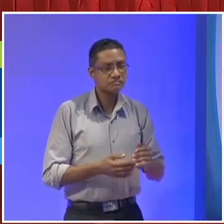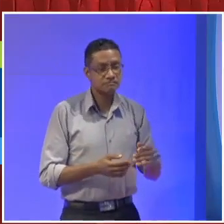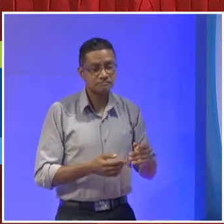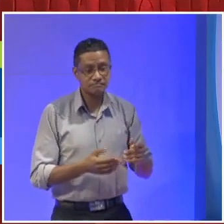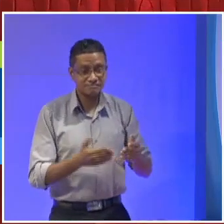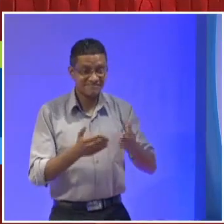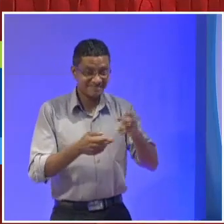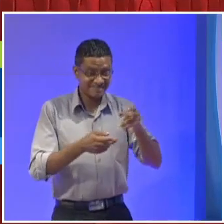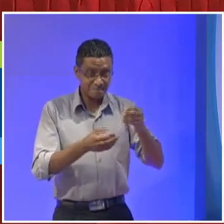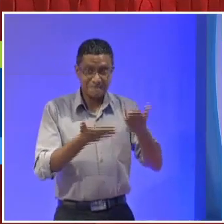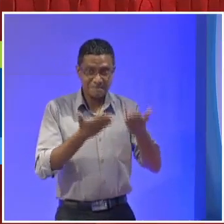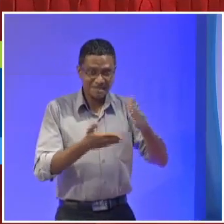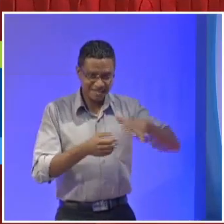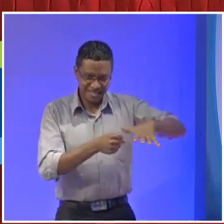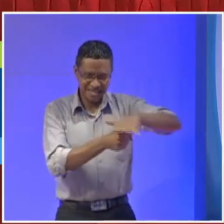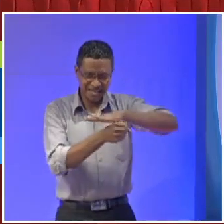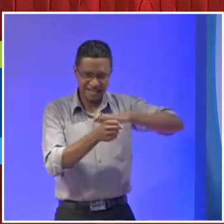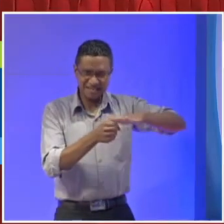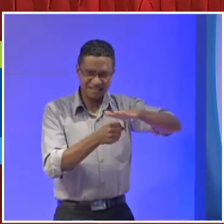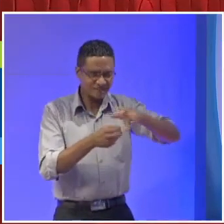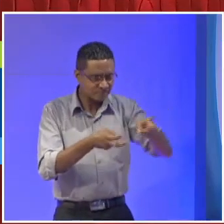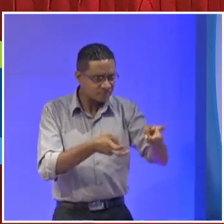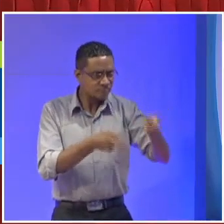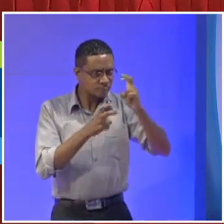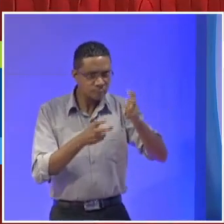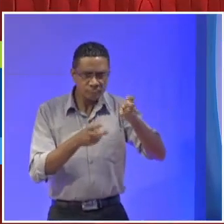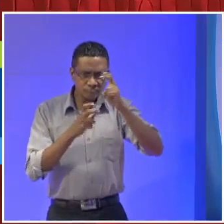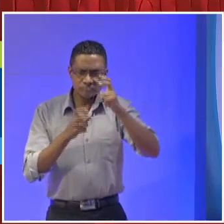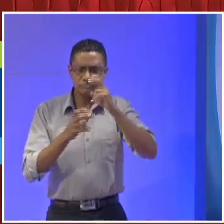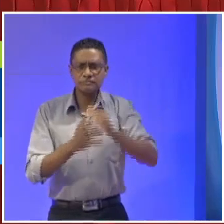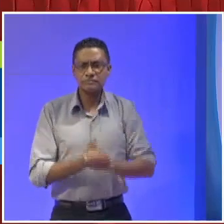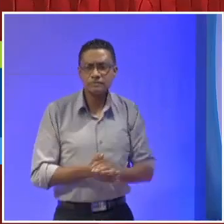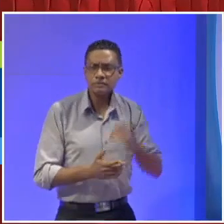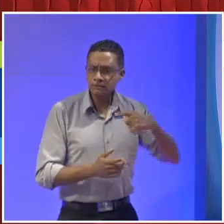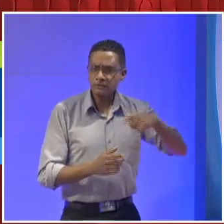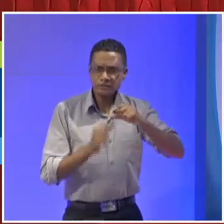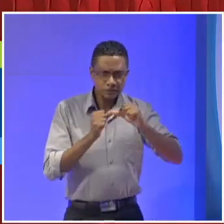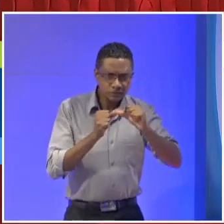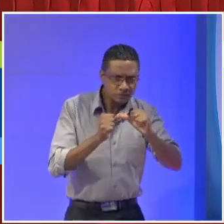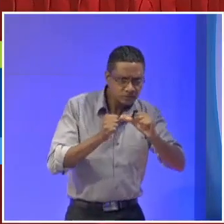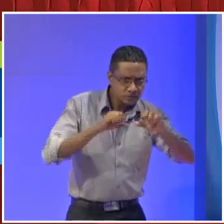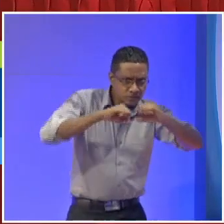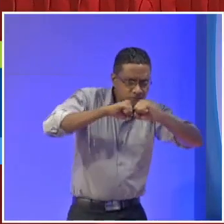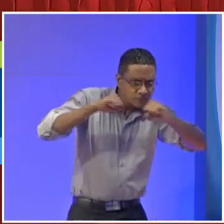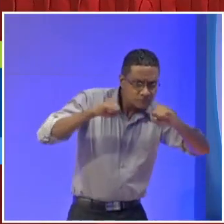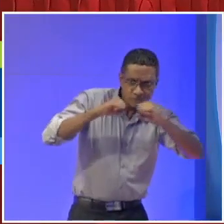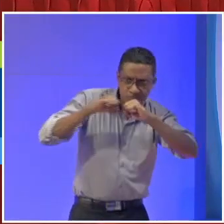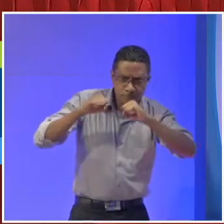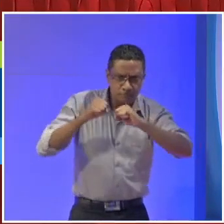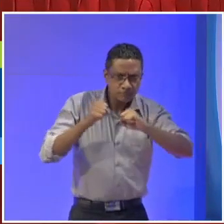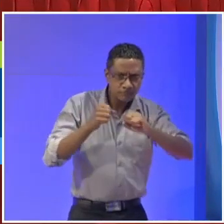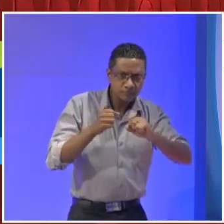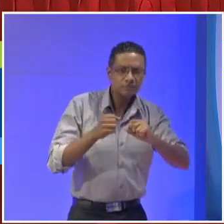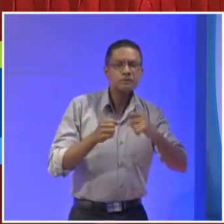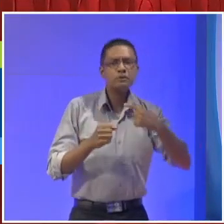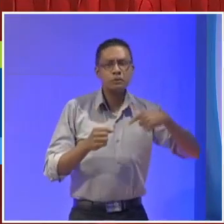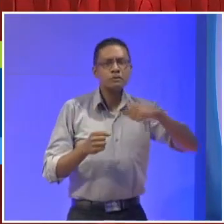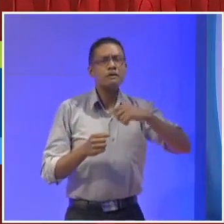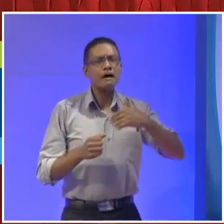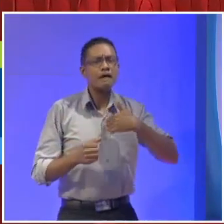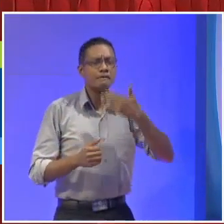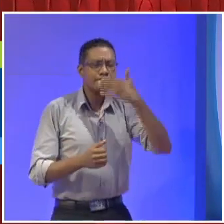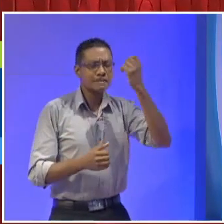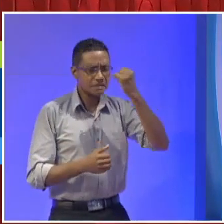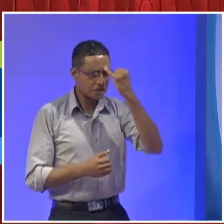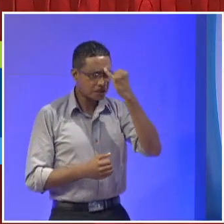transmission. As we continue to uncover these chains, we will get a better idea of how well established these are,